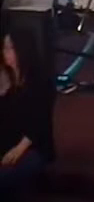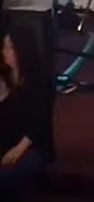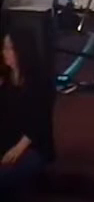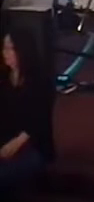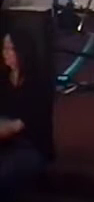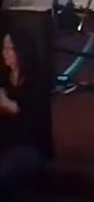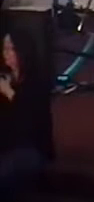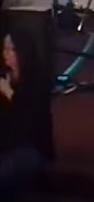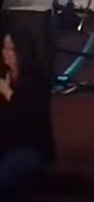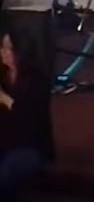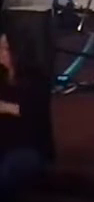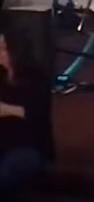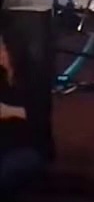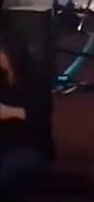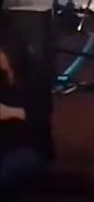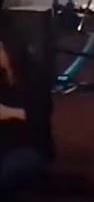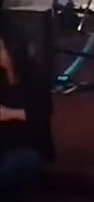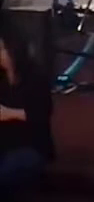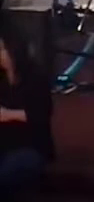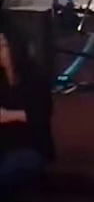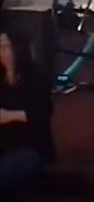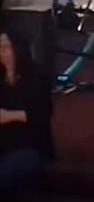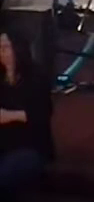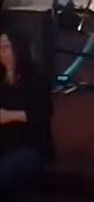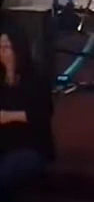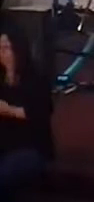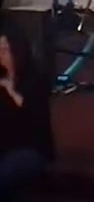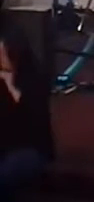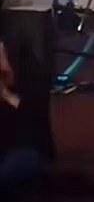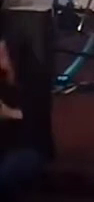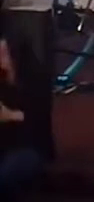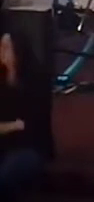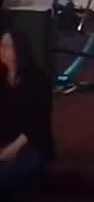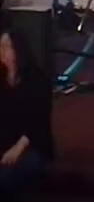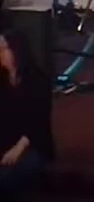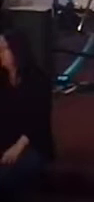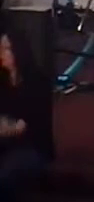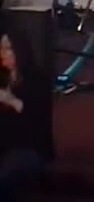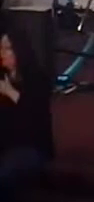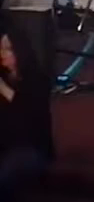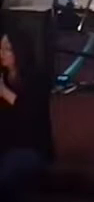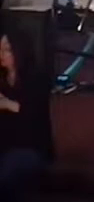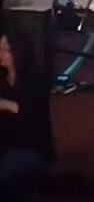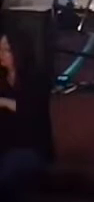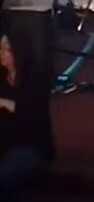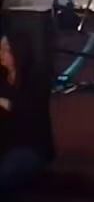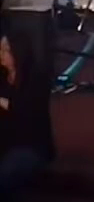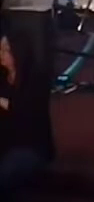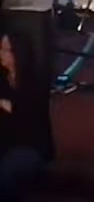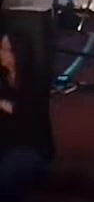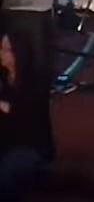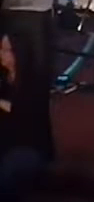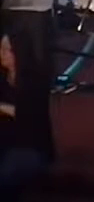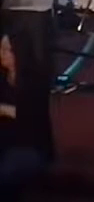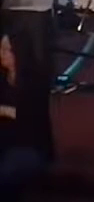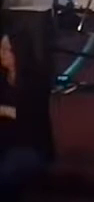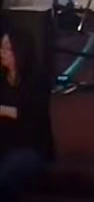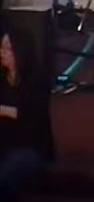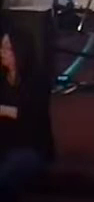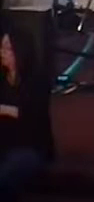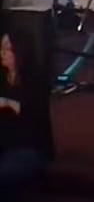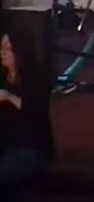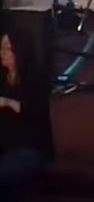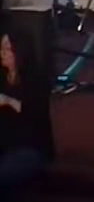responsibility. Parents certainly know this. Teachers certainly know this. Leaders in the church, business owners,